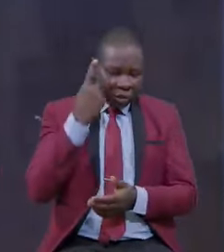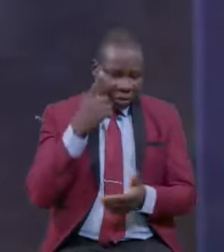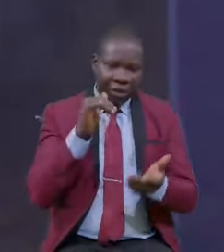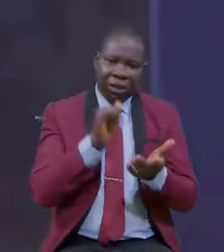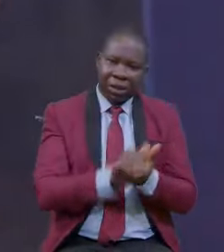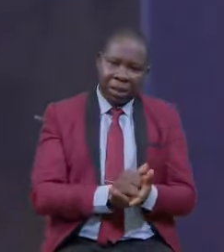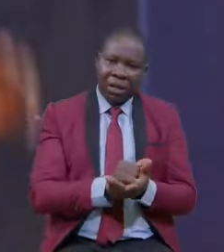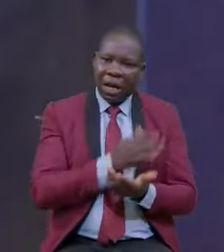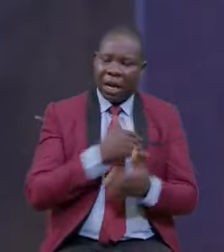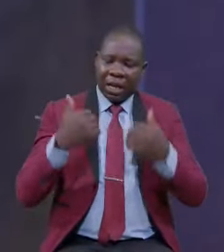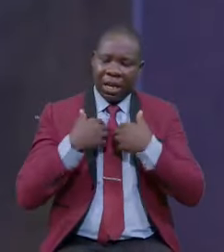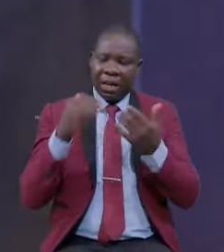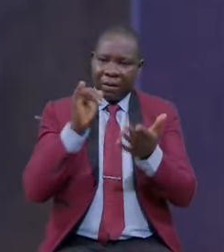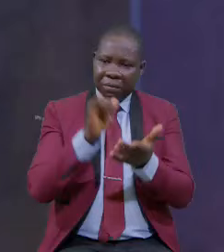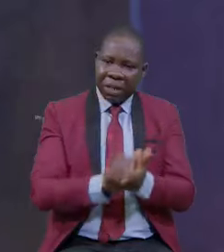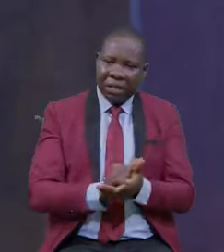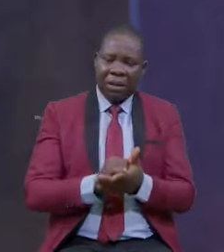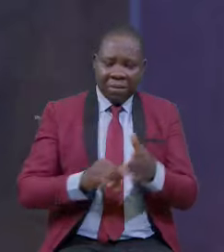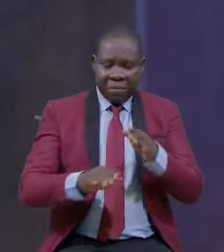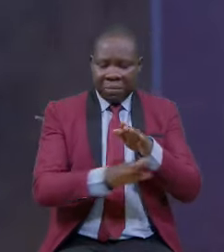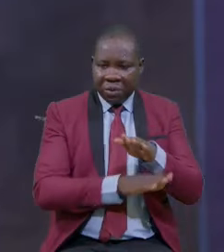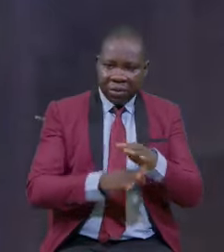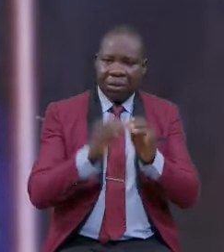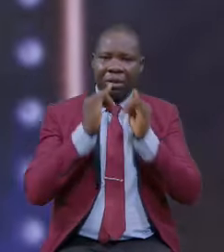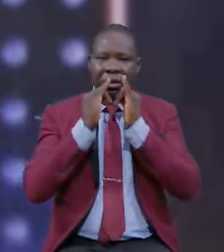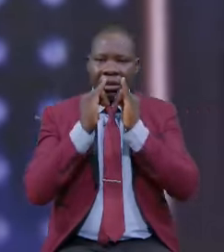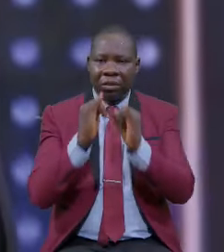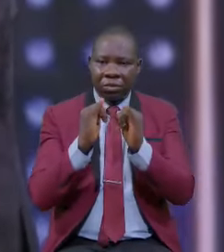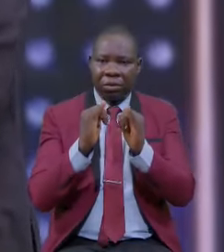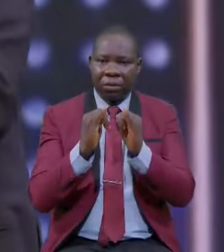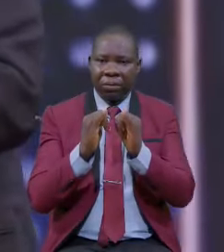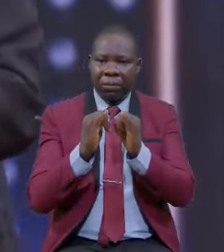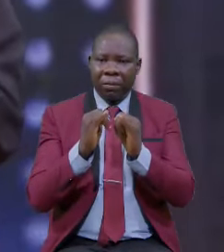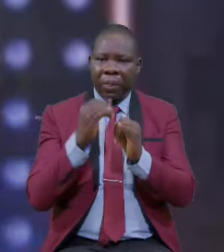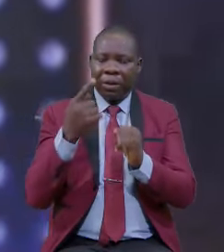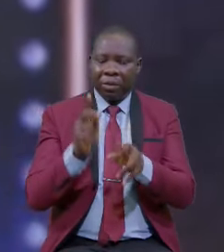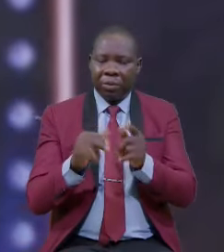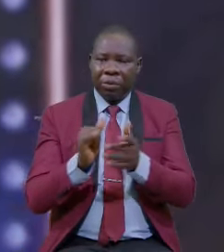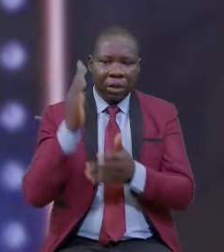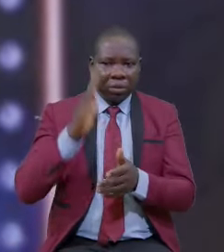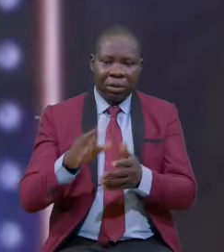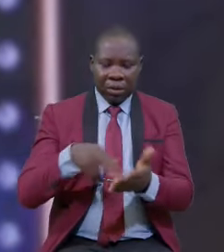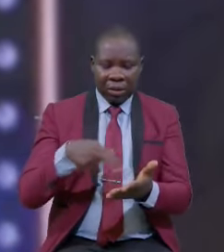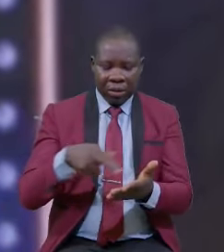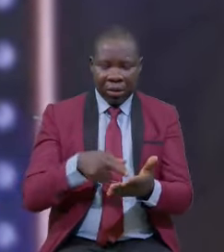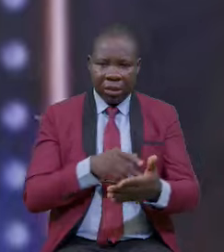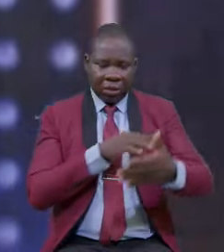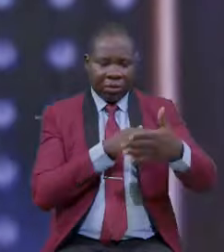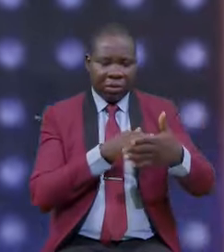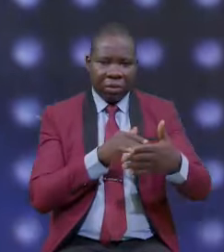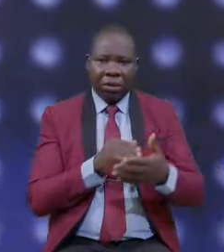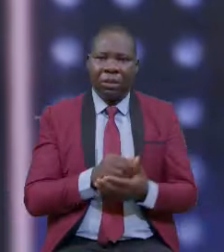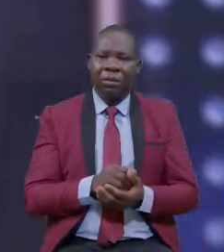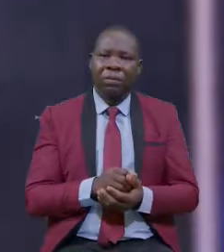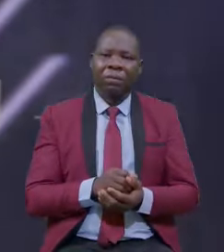that basic instruction. There are people that go to read, they go to study Hebrew, they go to